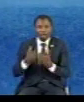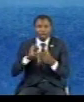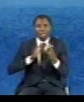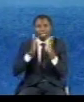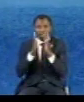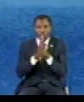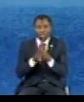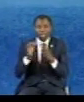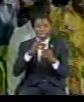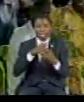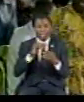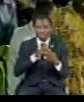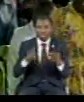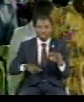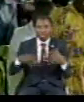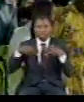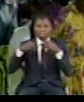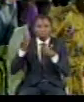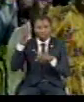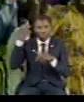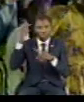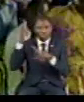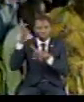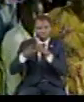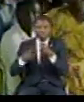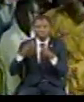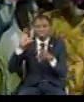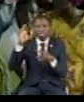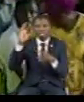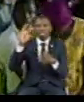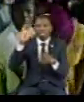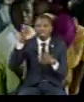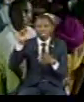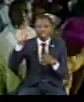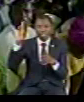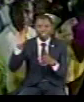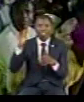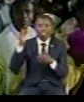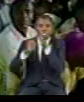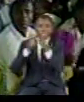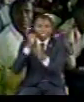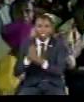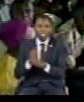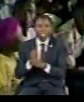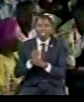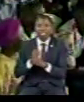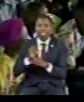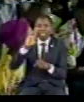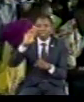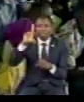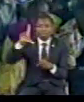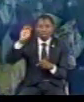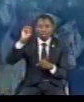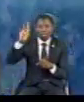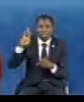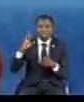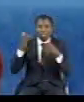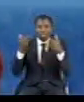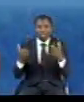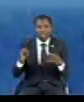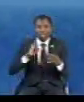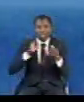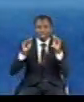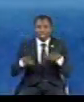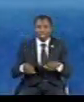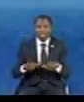years ulcer. Praise the Lord! Now I can fast by the grace of God. Initially, I cannot